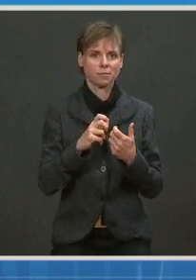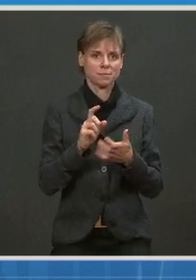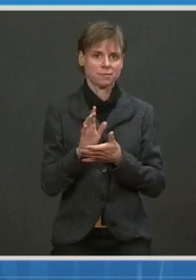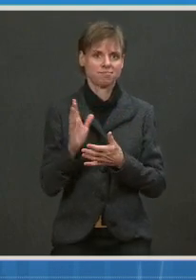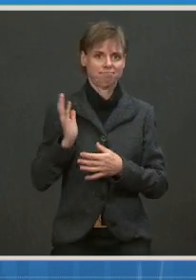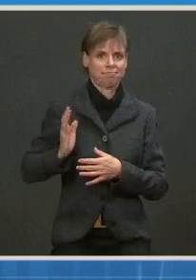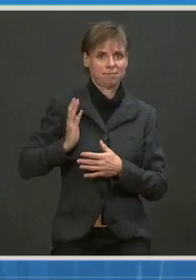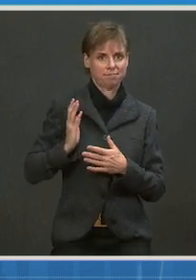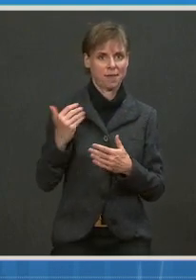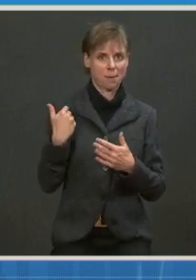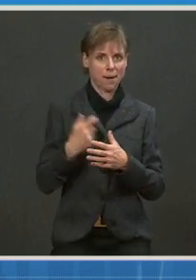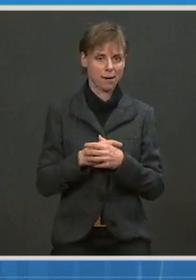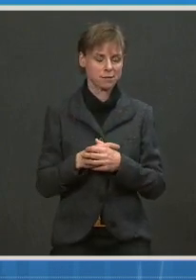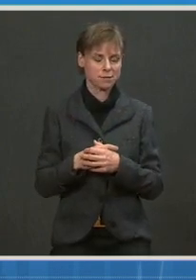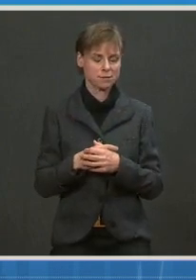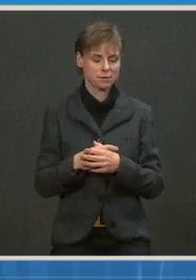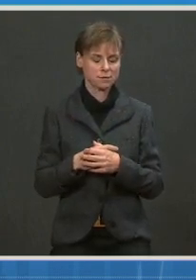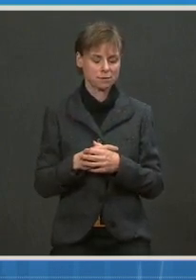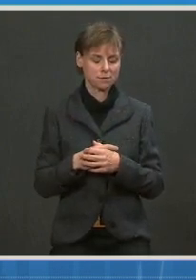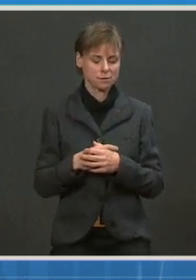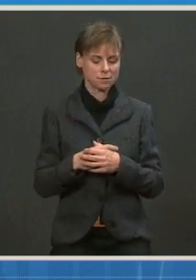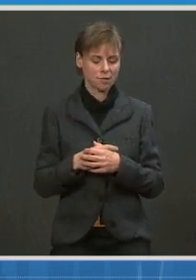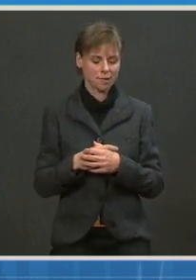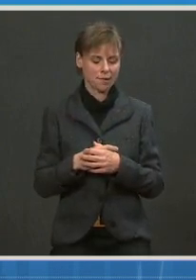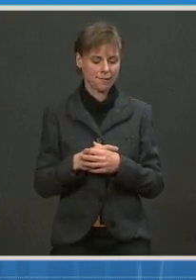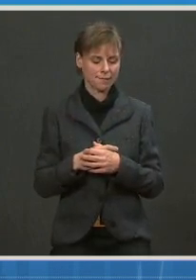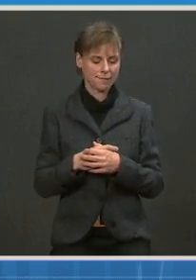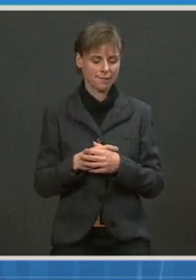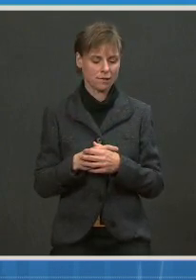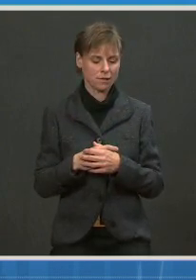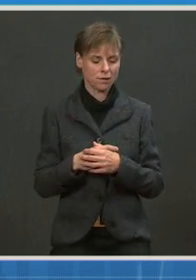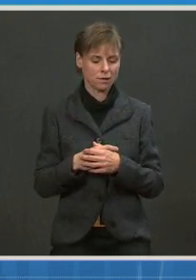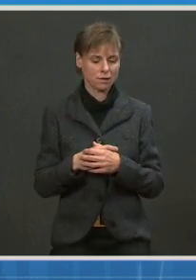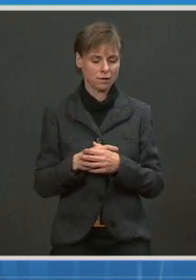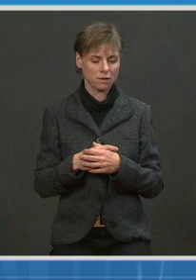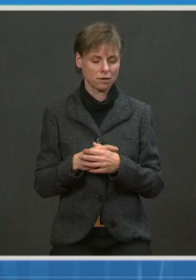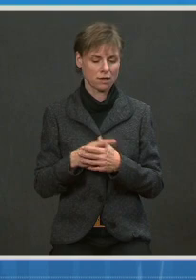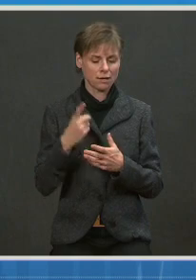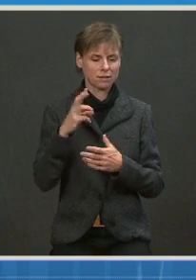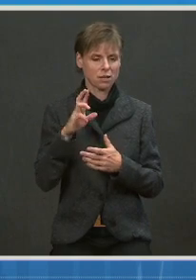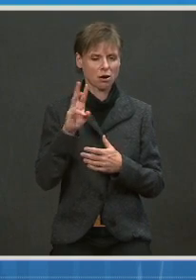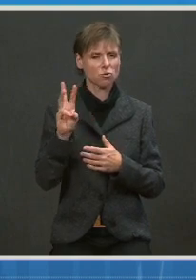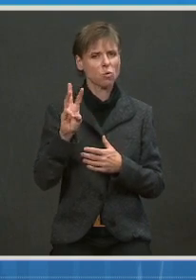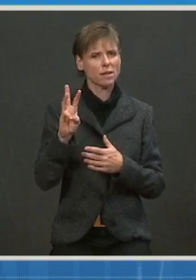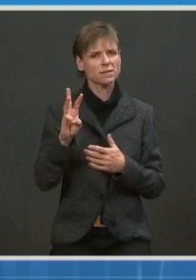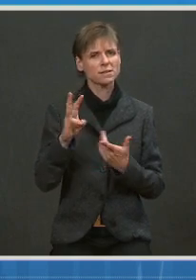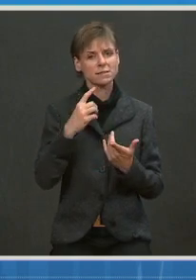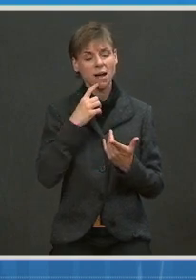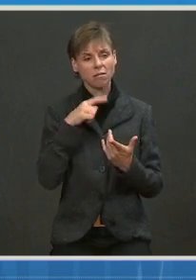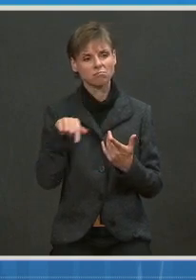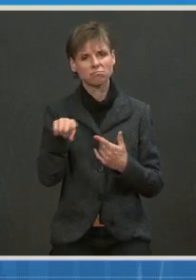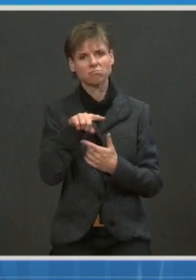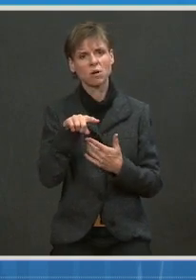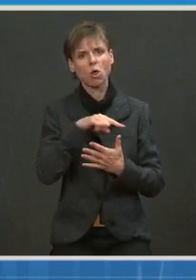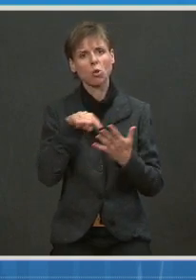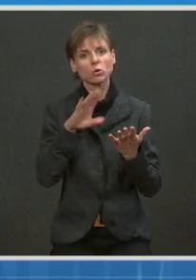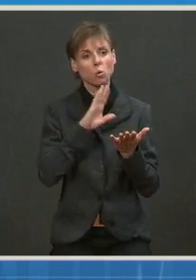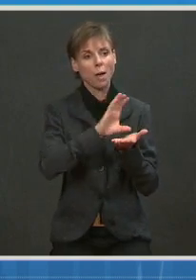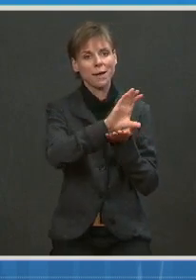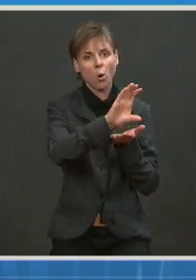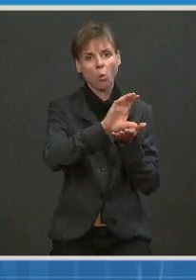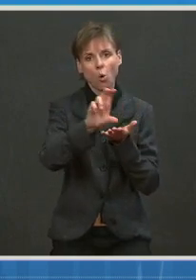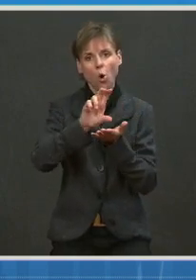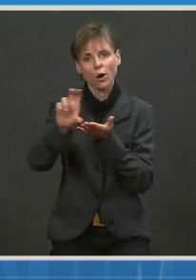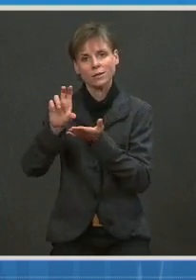The awards from CDC, I should let Dr. Walensky add anything that she'd like, but these will be awards to